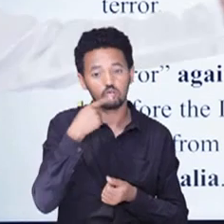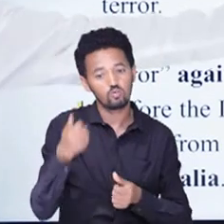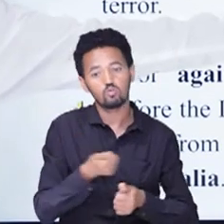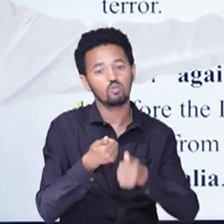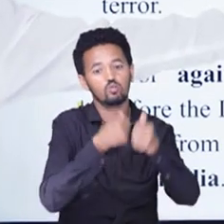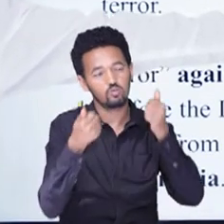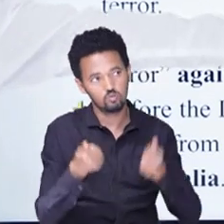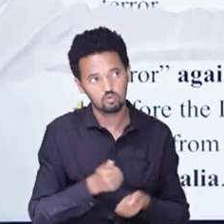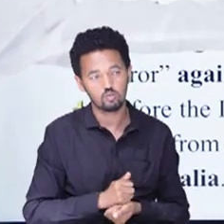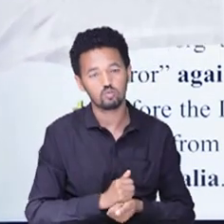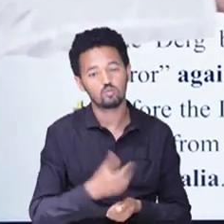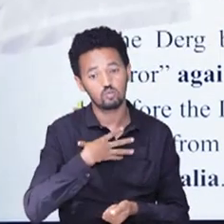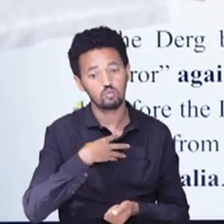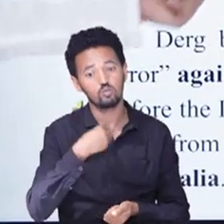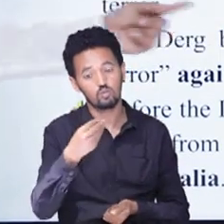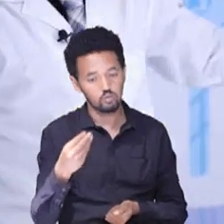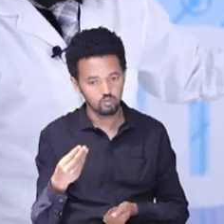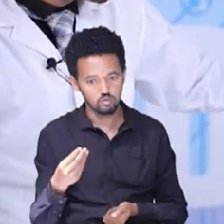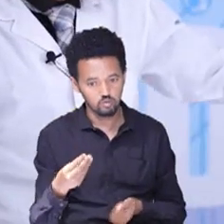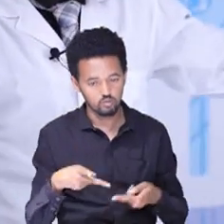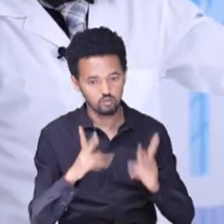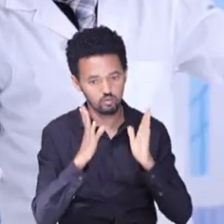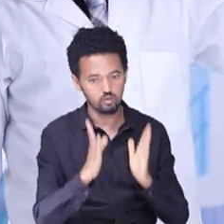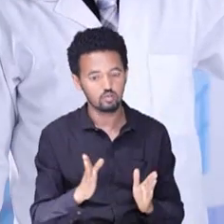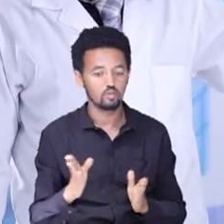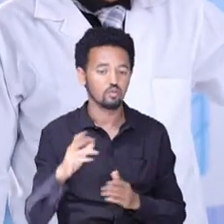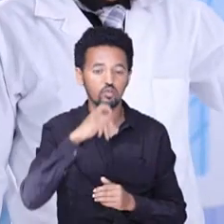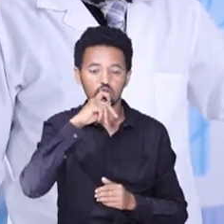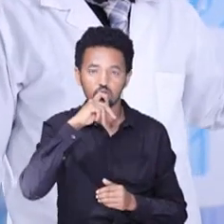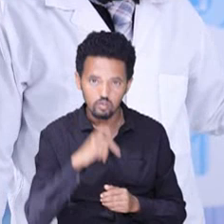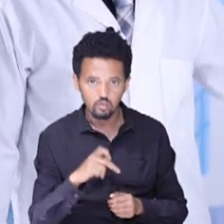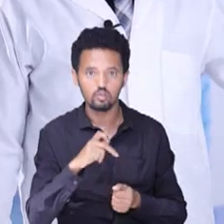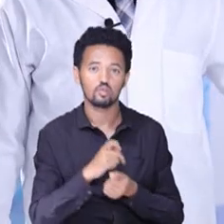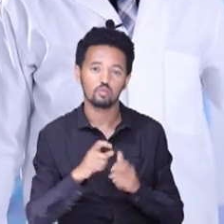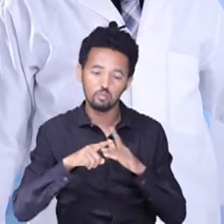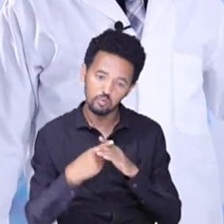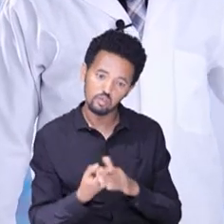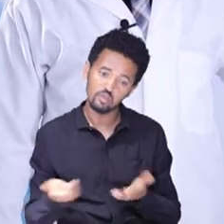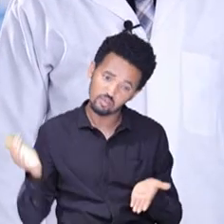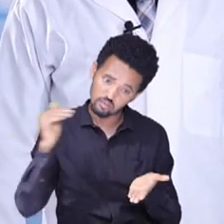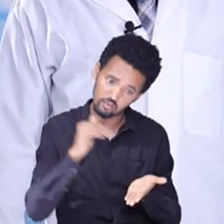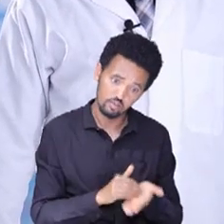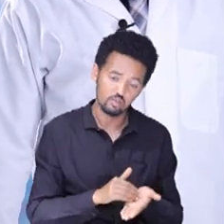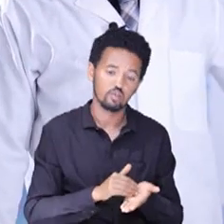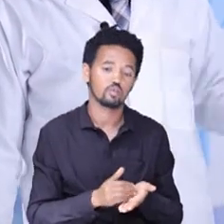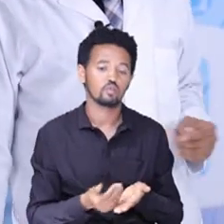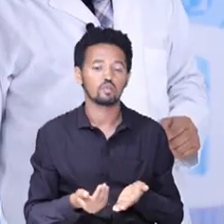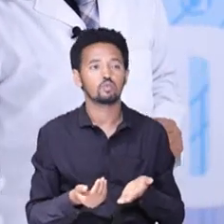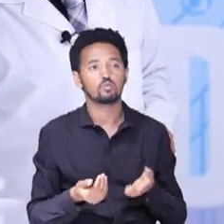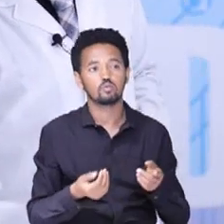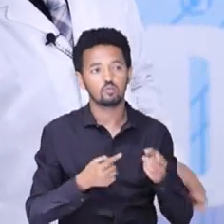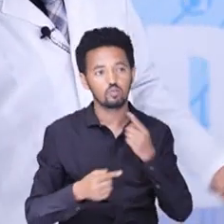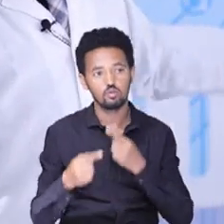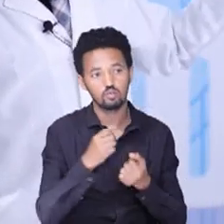followed White Terror. Then the Dirk began what is called Red Terror against the EPRP and